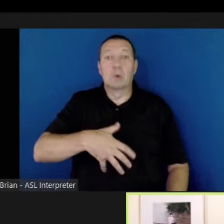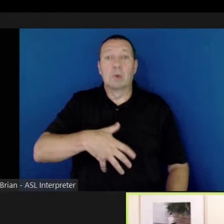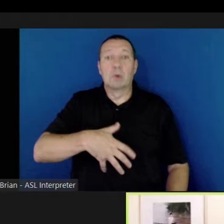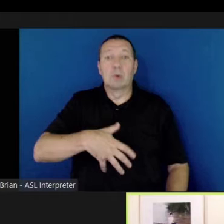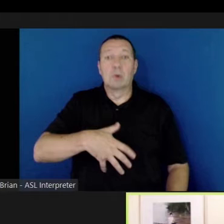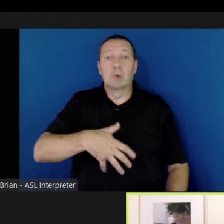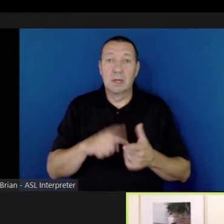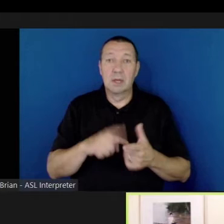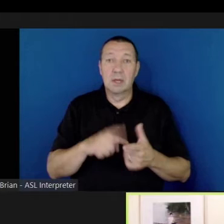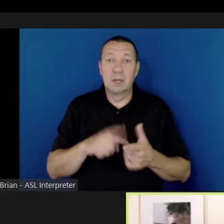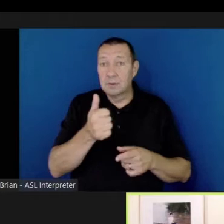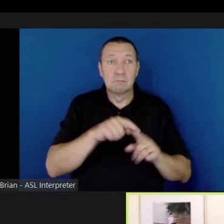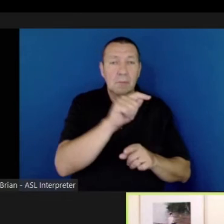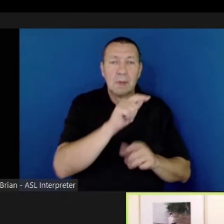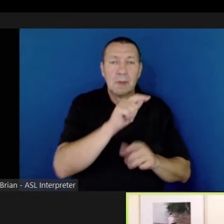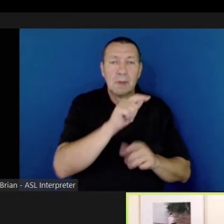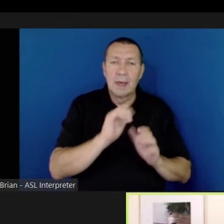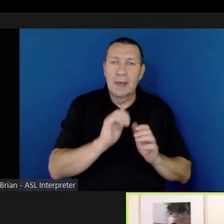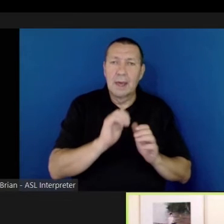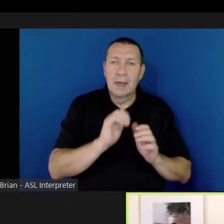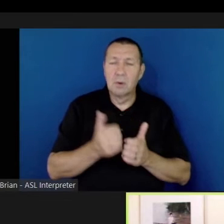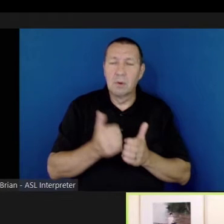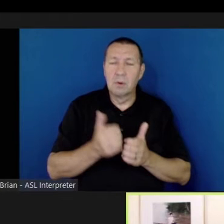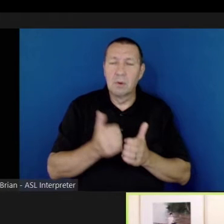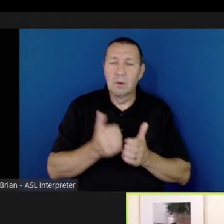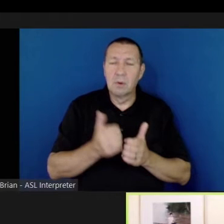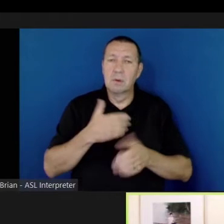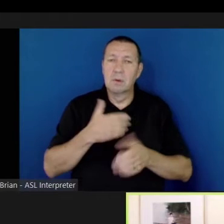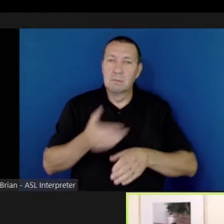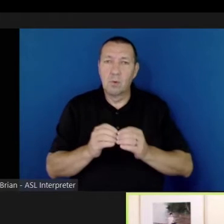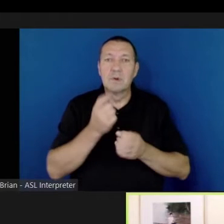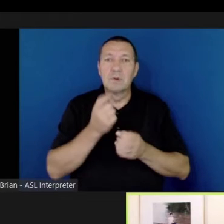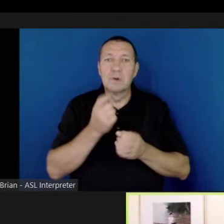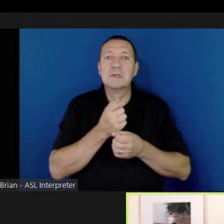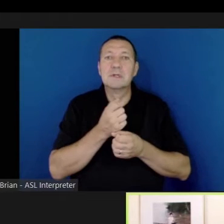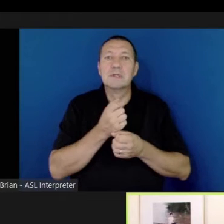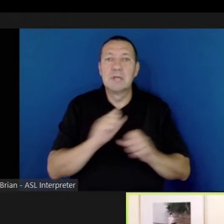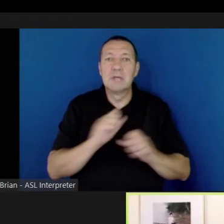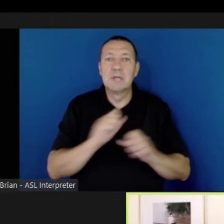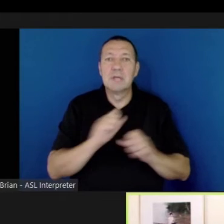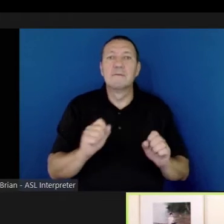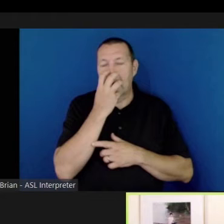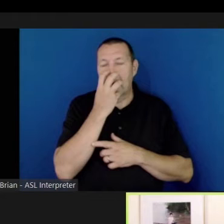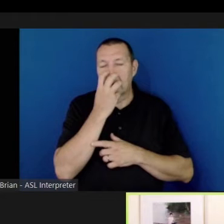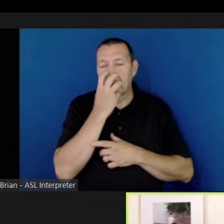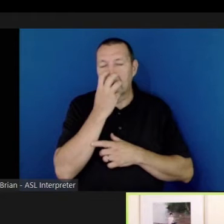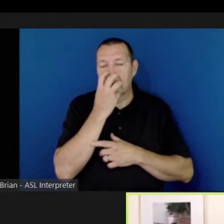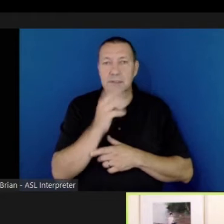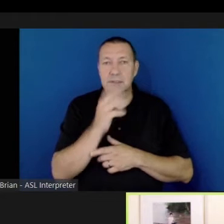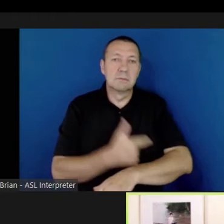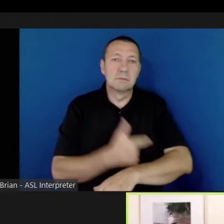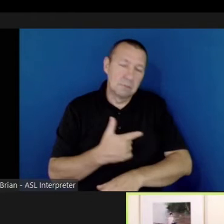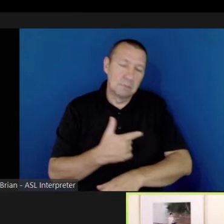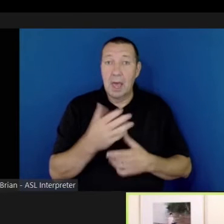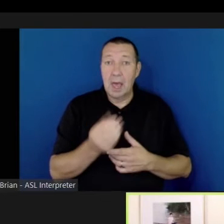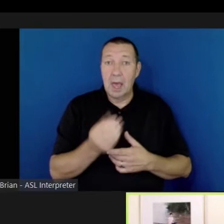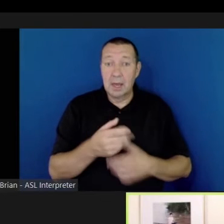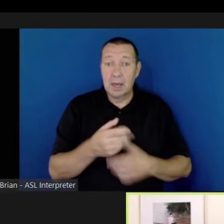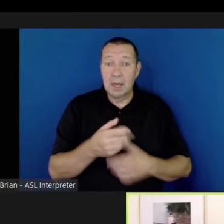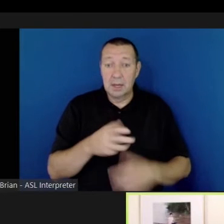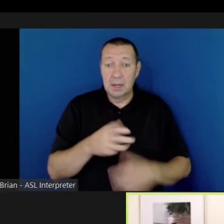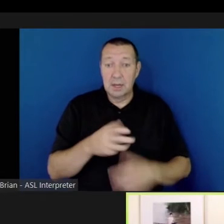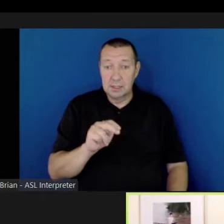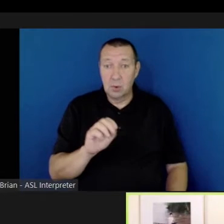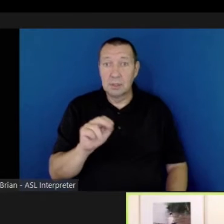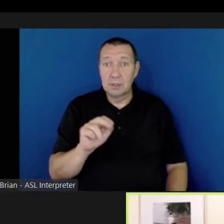institutions due to the improved provision of safe anesthesia. And neonates have a better chance of survival thanks to the training provided